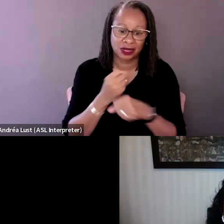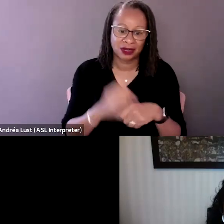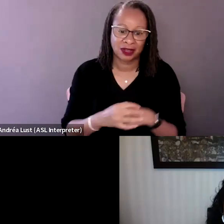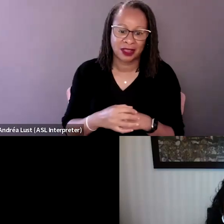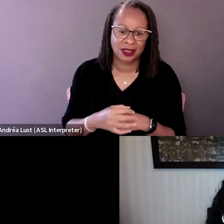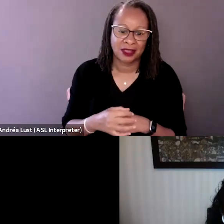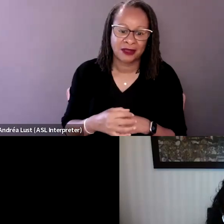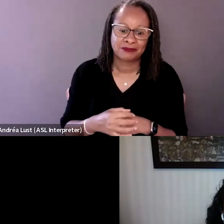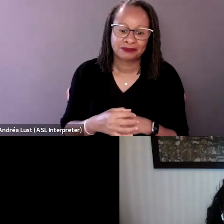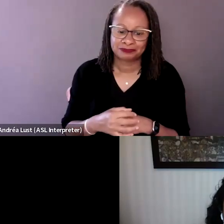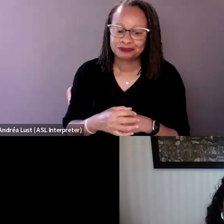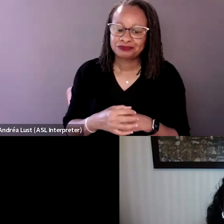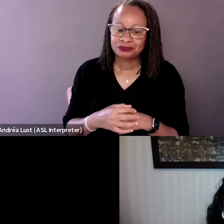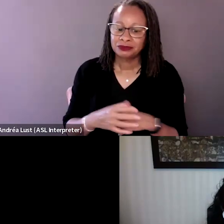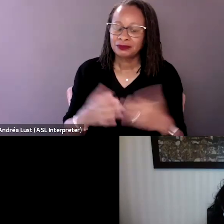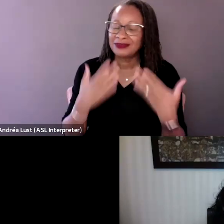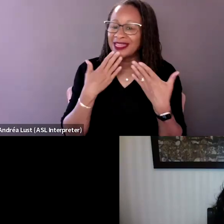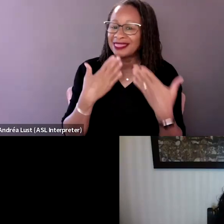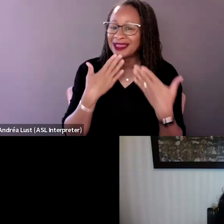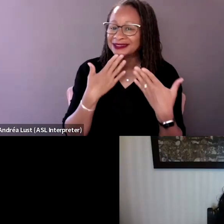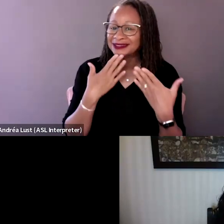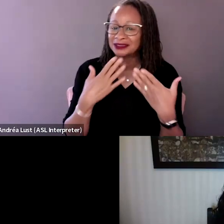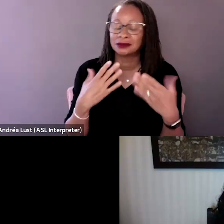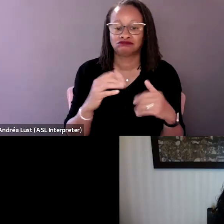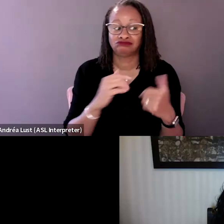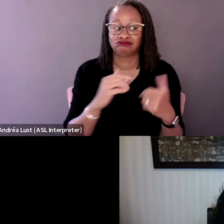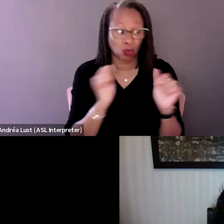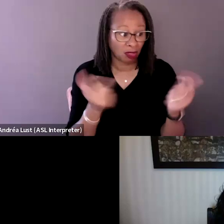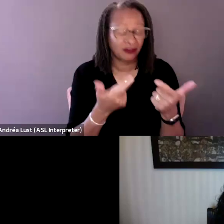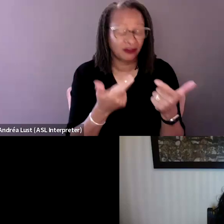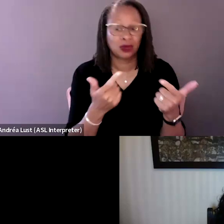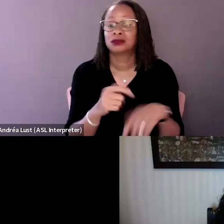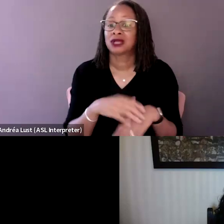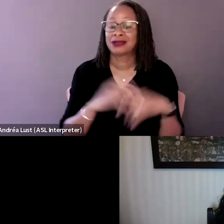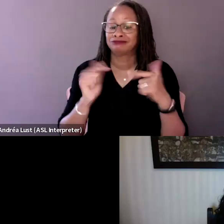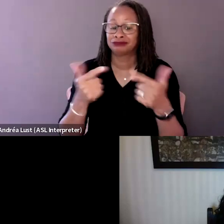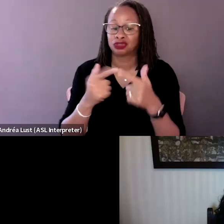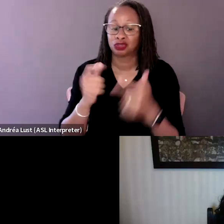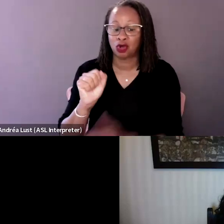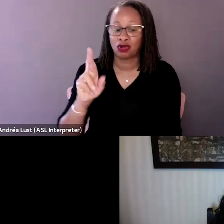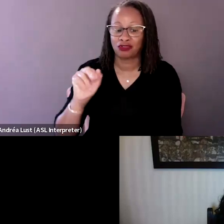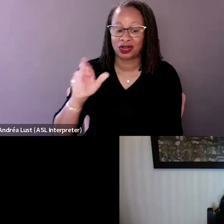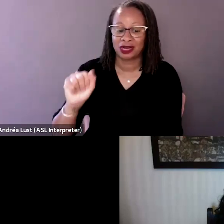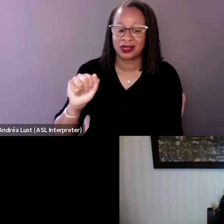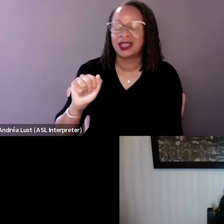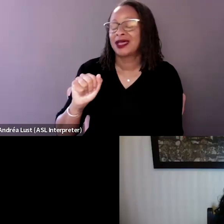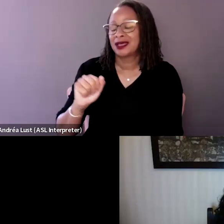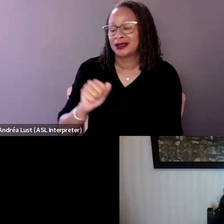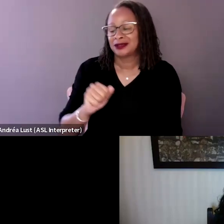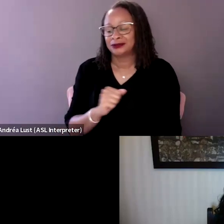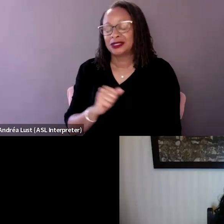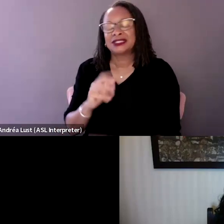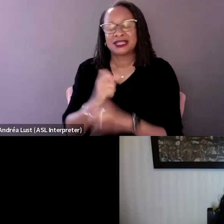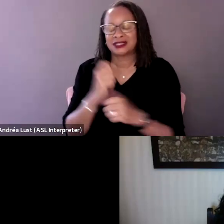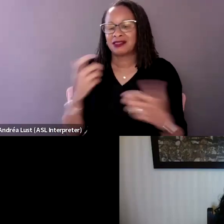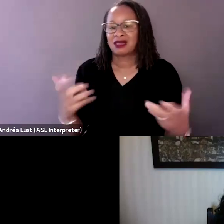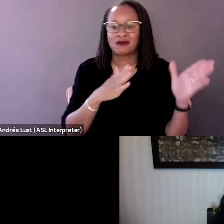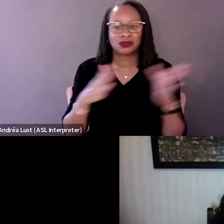just give a round of thanks and then hand it over to Arya, because it takes so much organization to make this happen. And